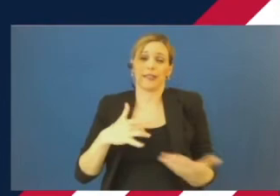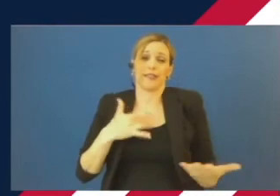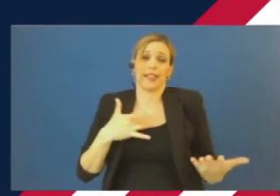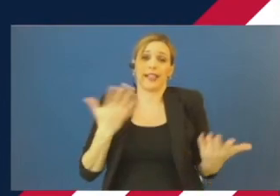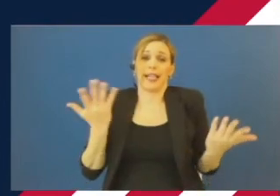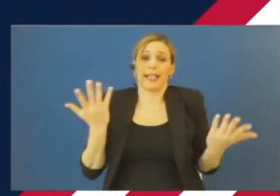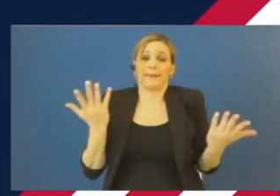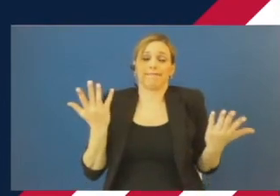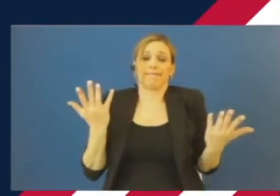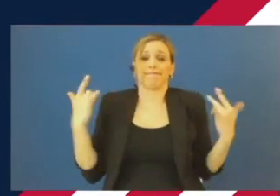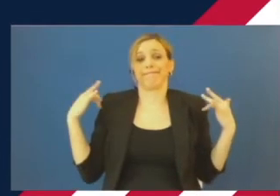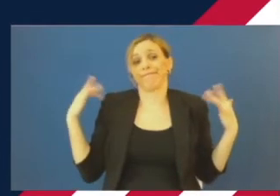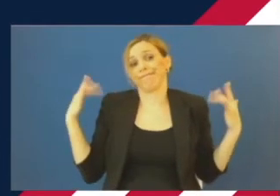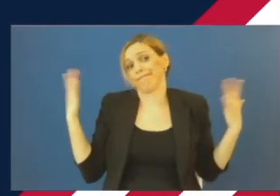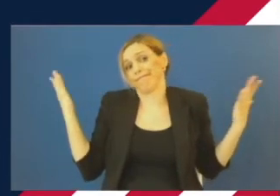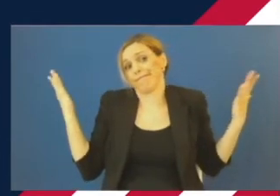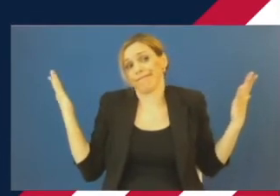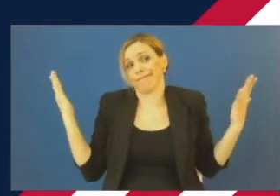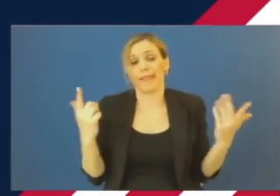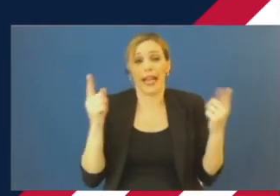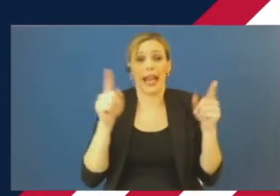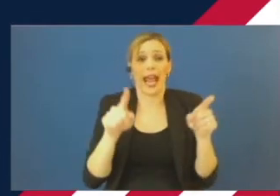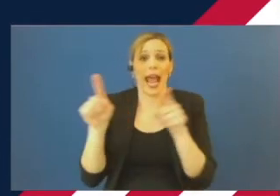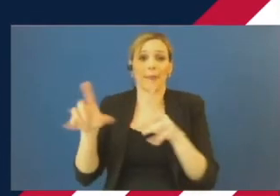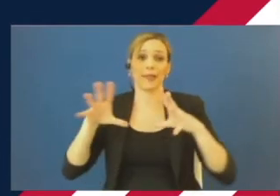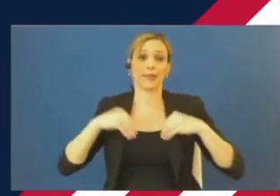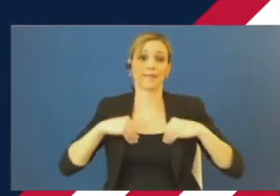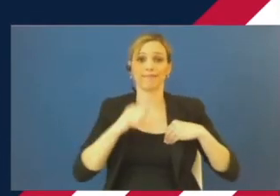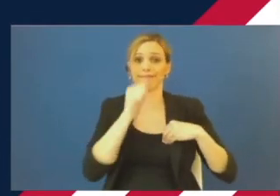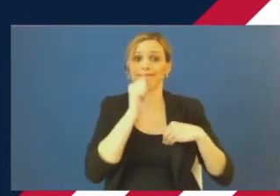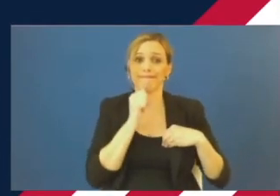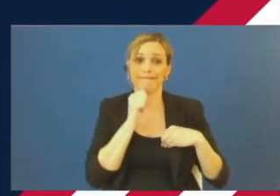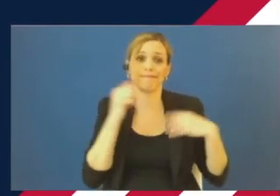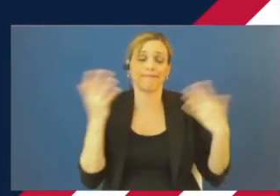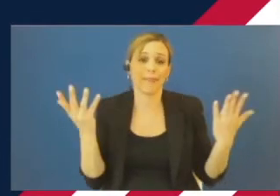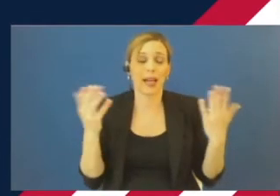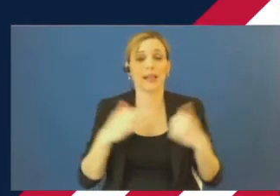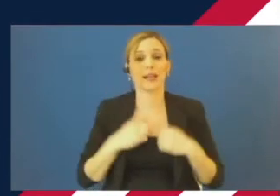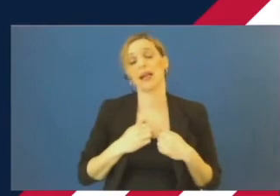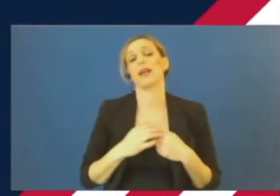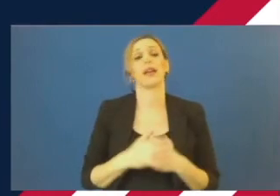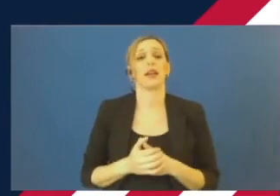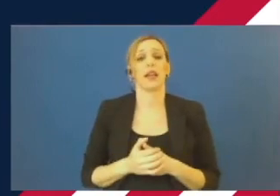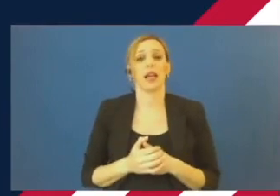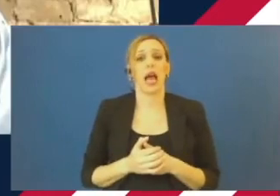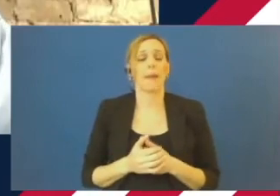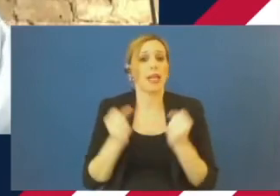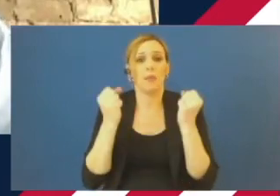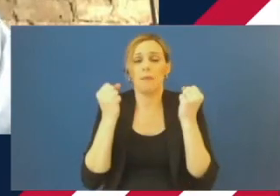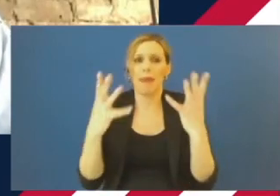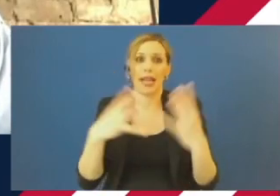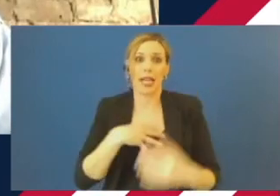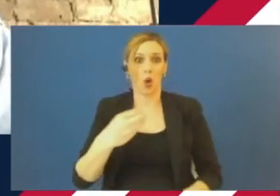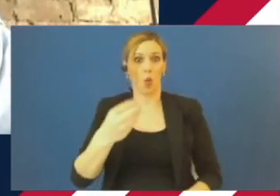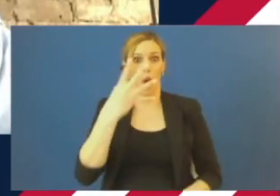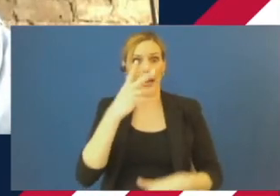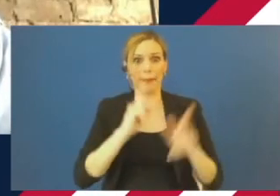why I think it was such a surprise to so many white people to see it so brazenly in the